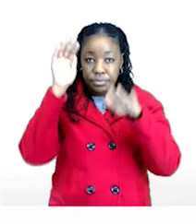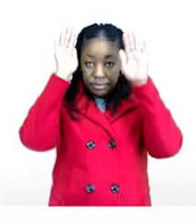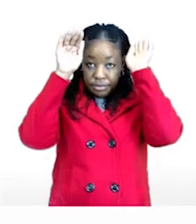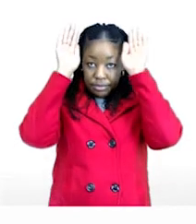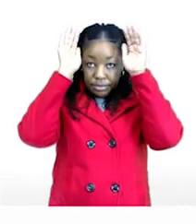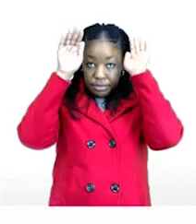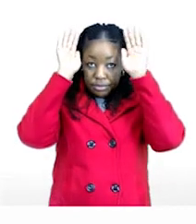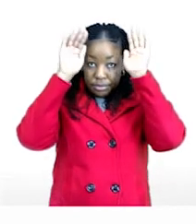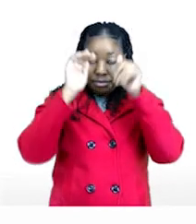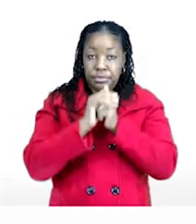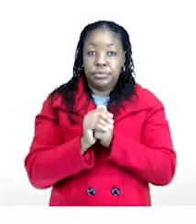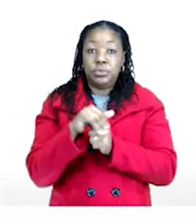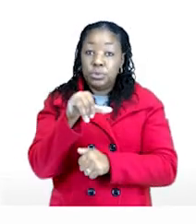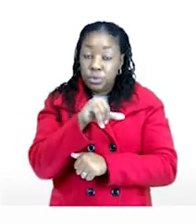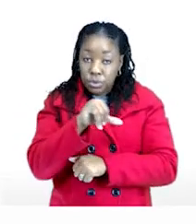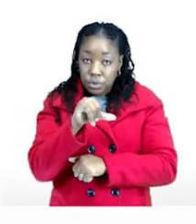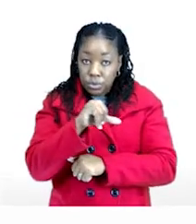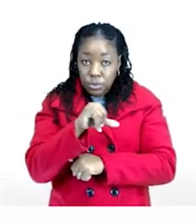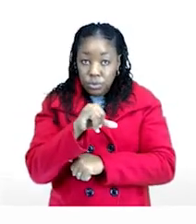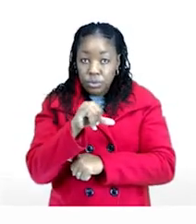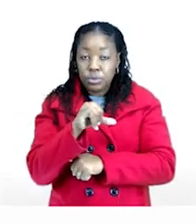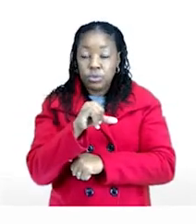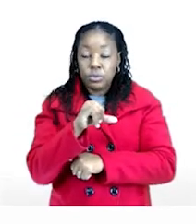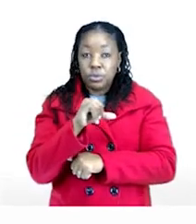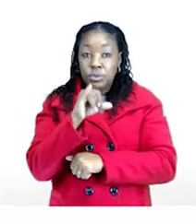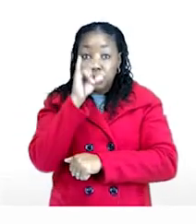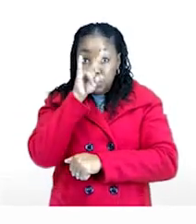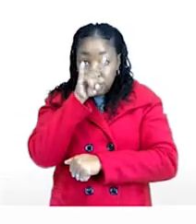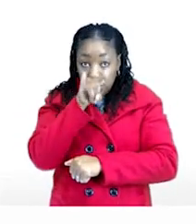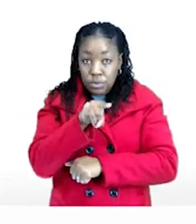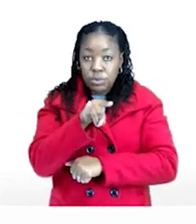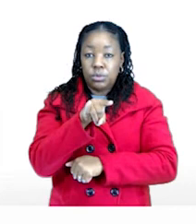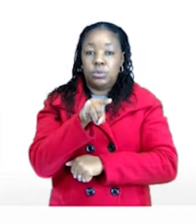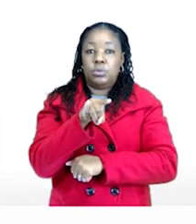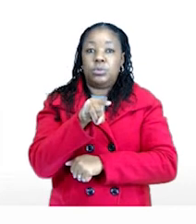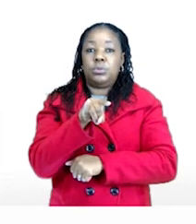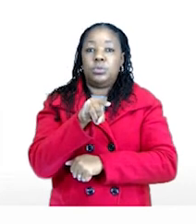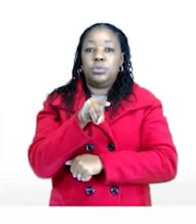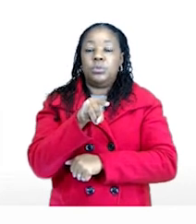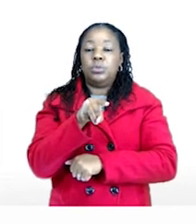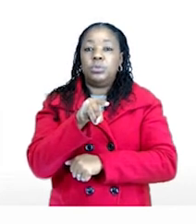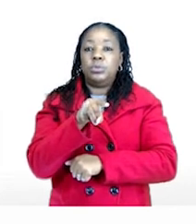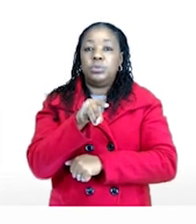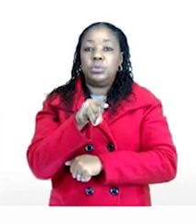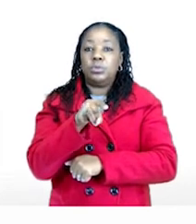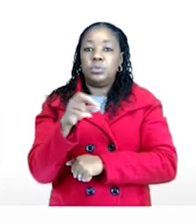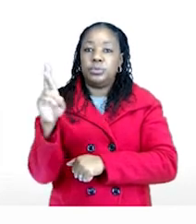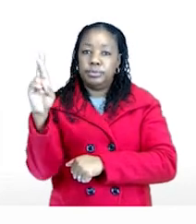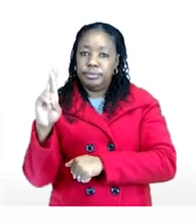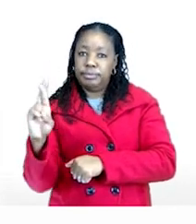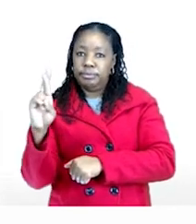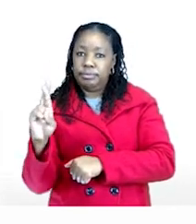page 21, right at the bottom. There are 3 donkeys lined up in that row.